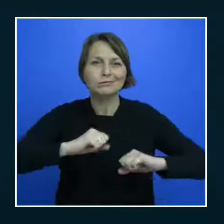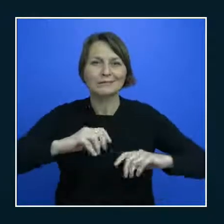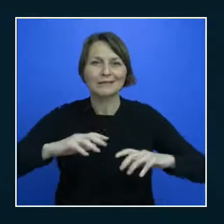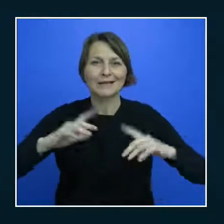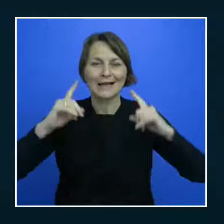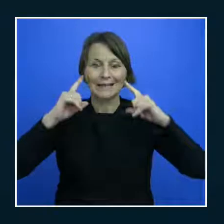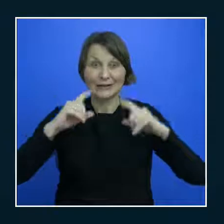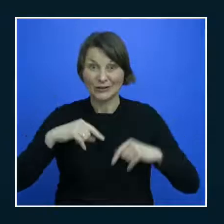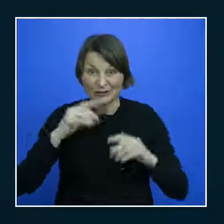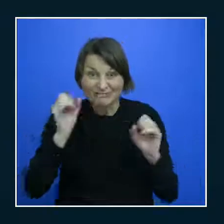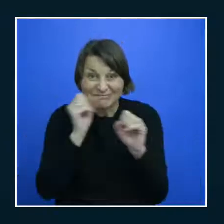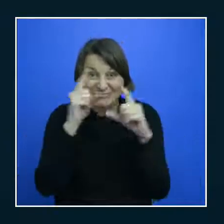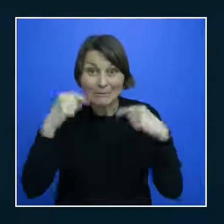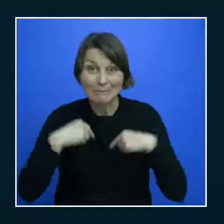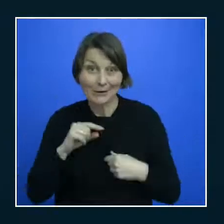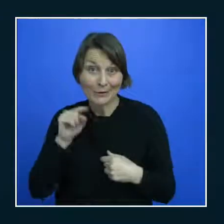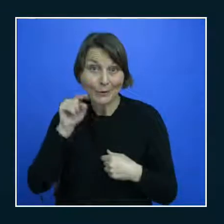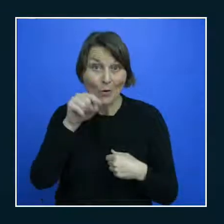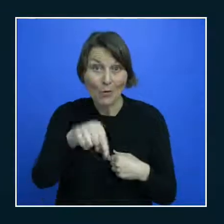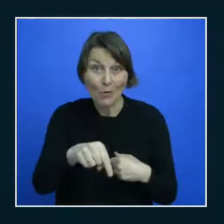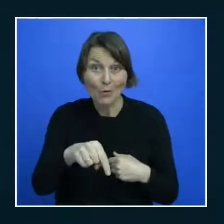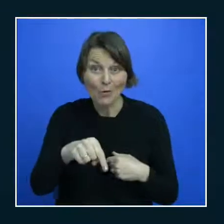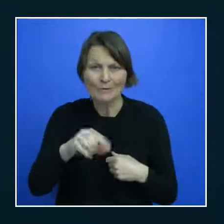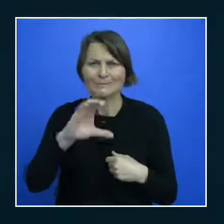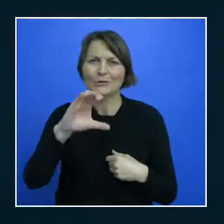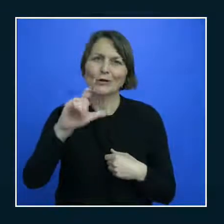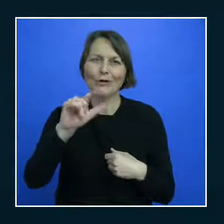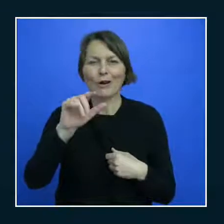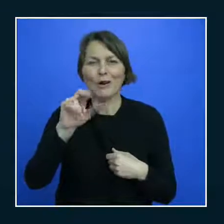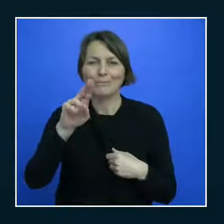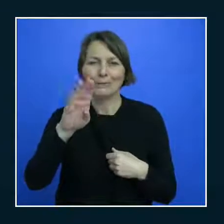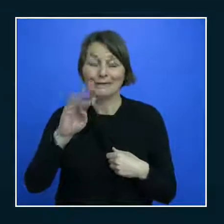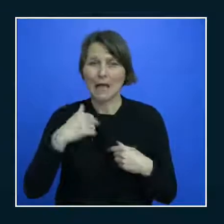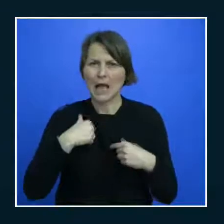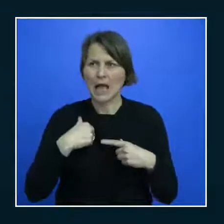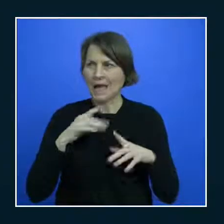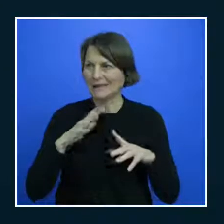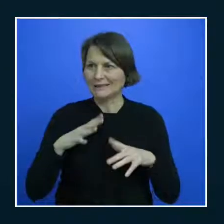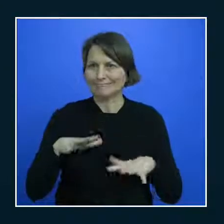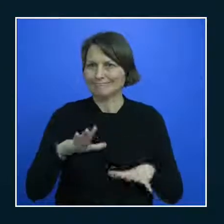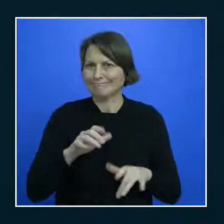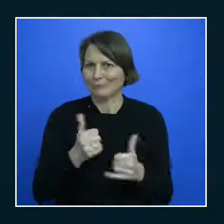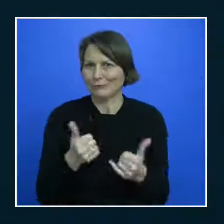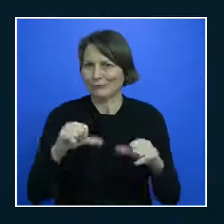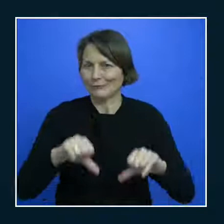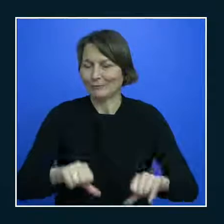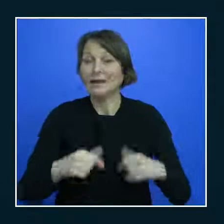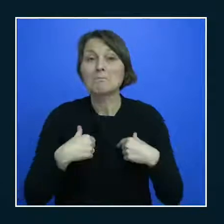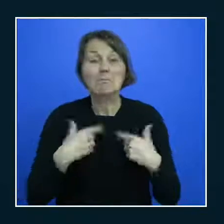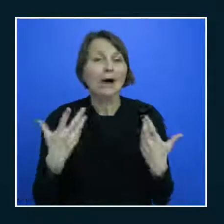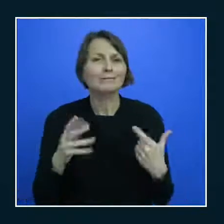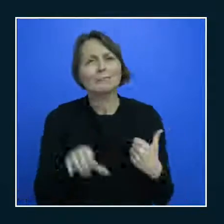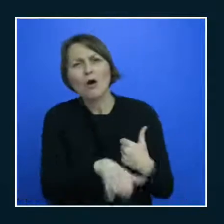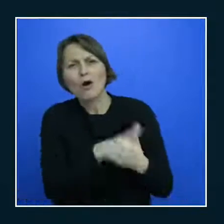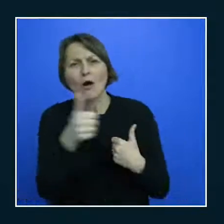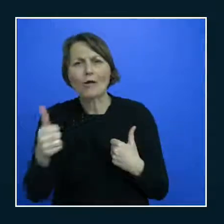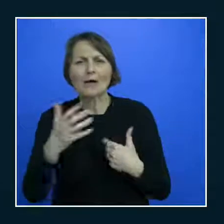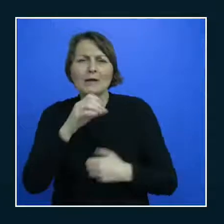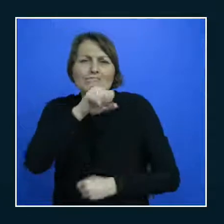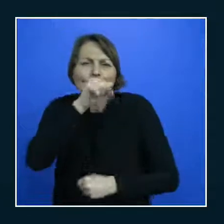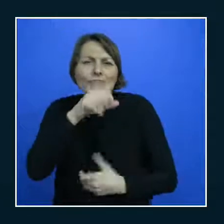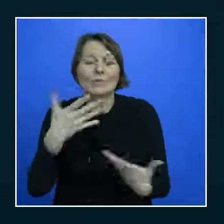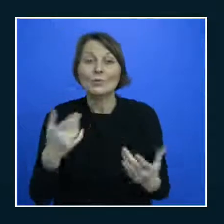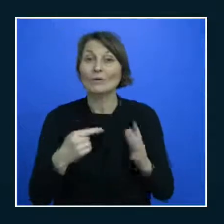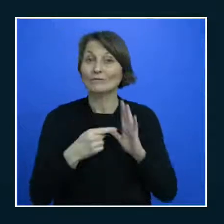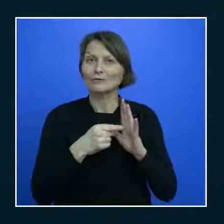myself and others. But there's other things that I do like doing, like exploring. Like remember they had the bridge that